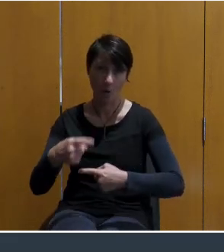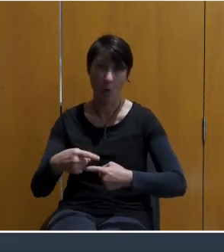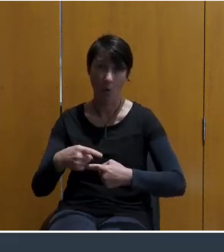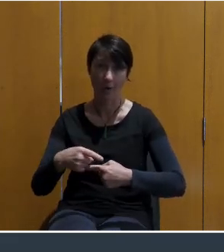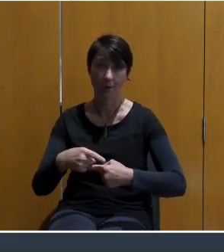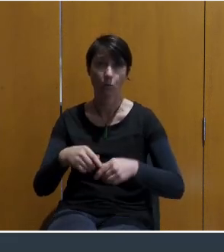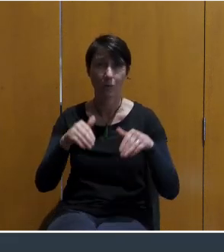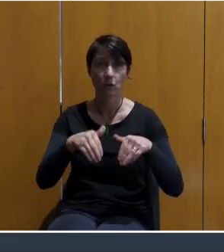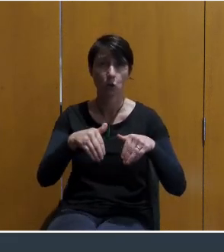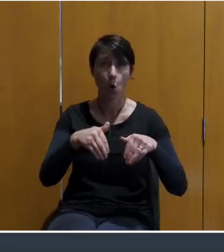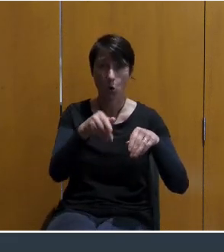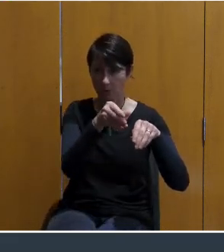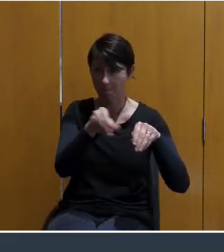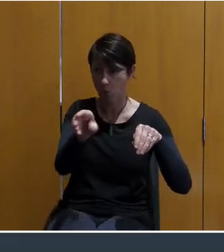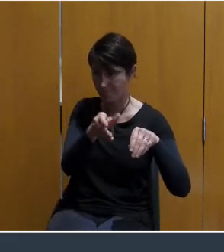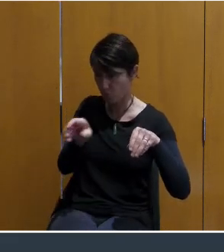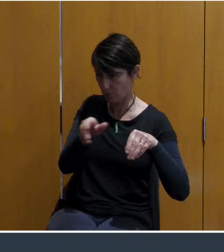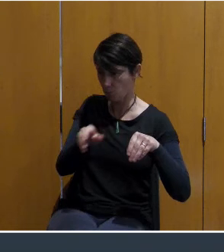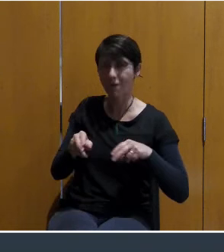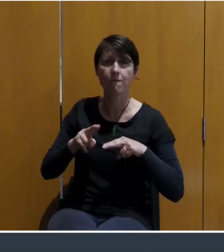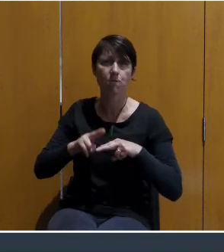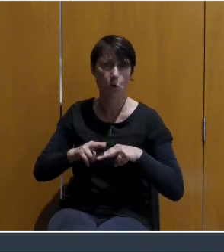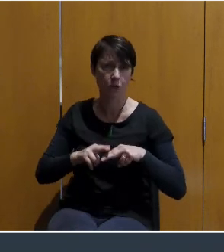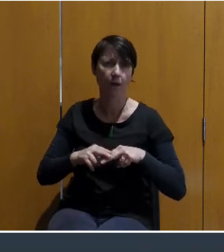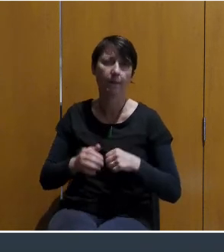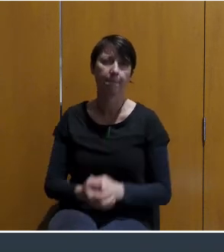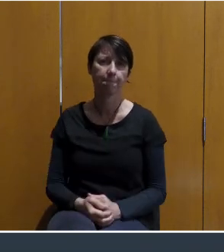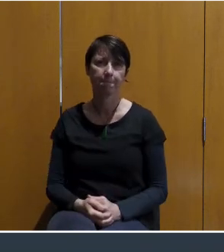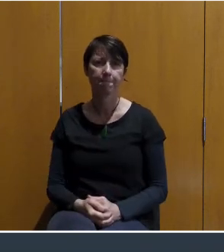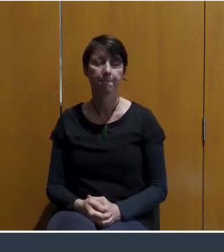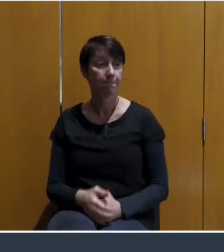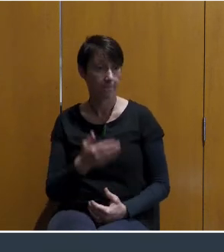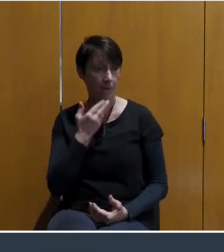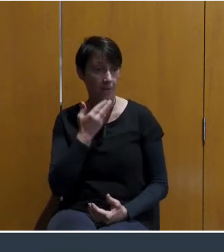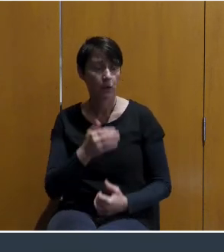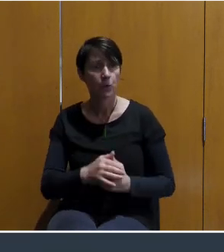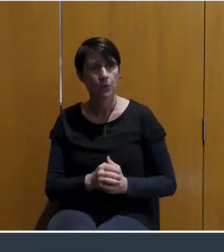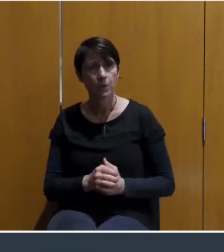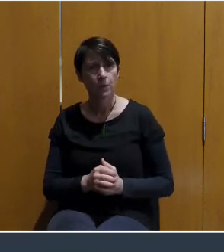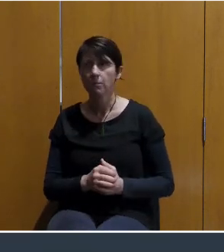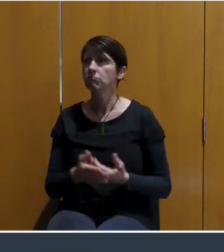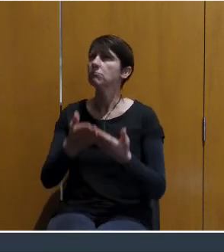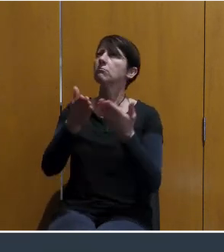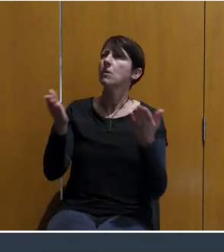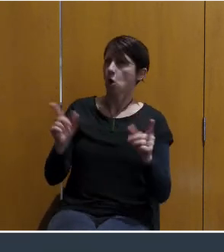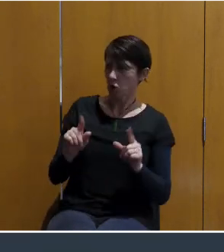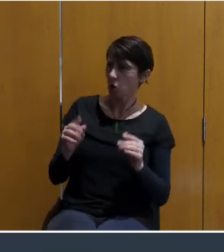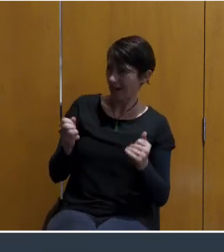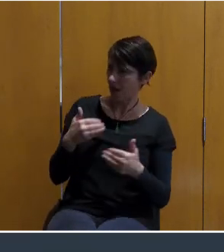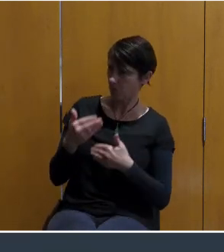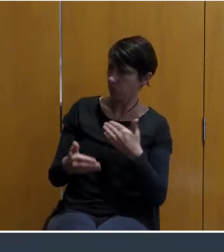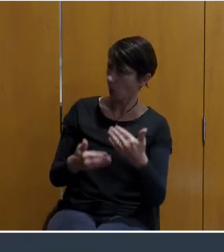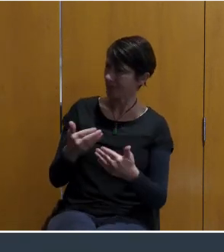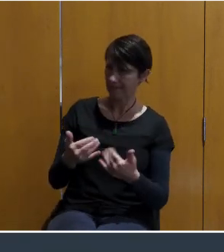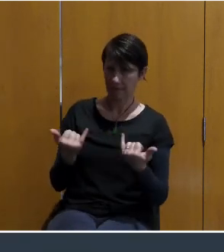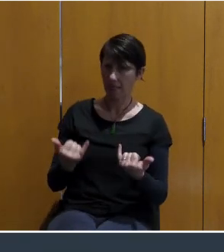Thank you. So just through the council offices, do we have a current process in place for situations such